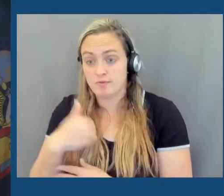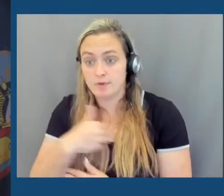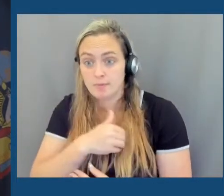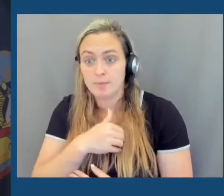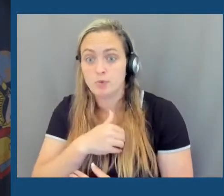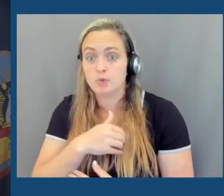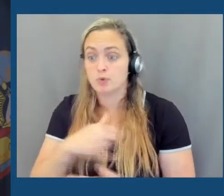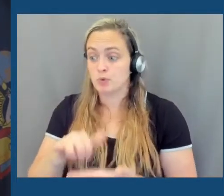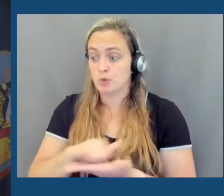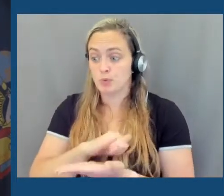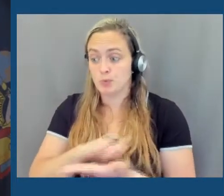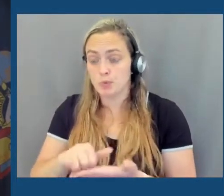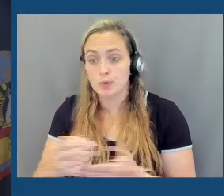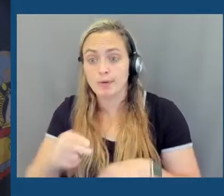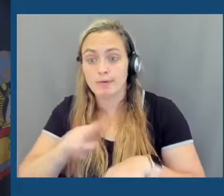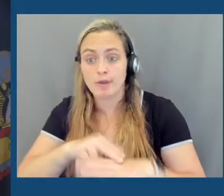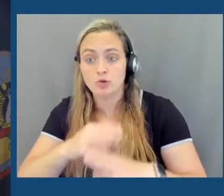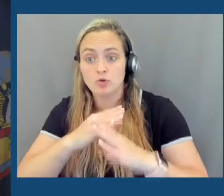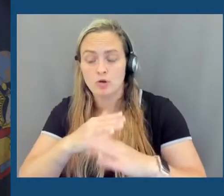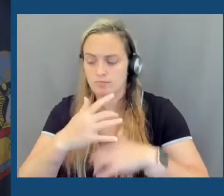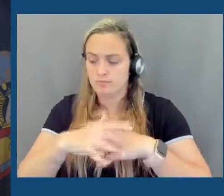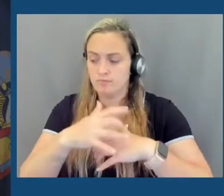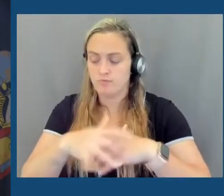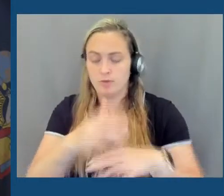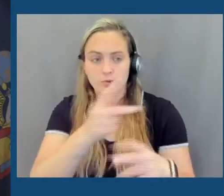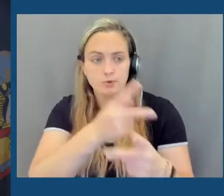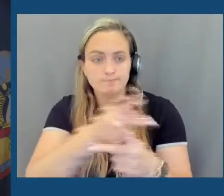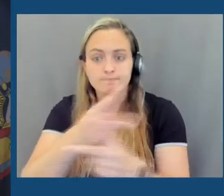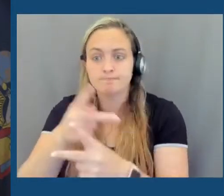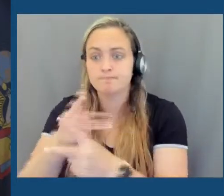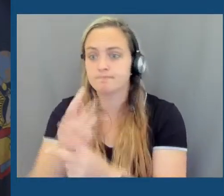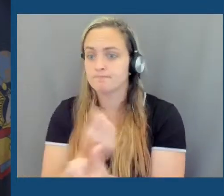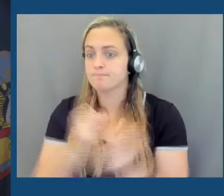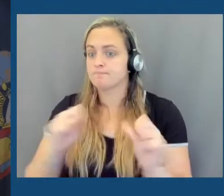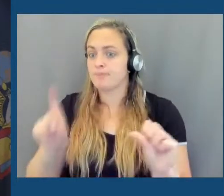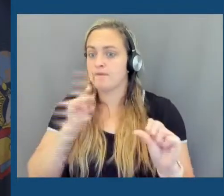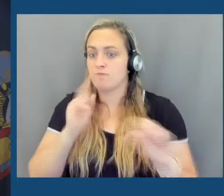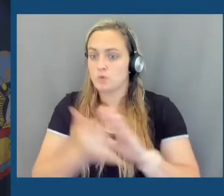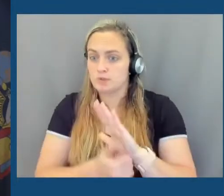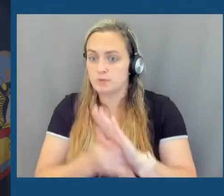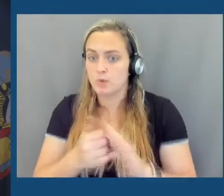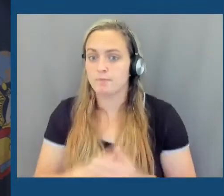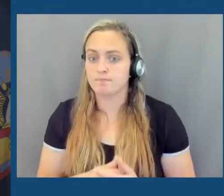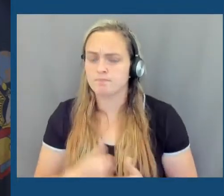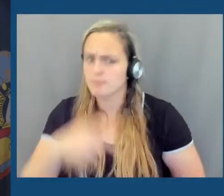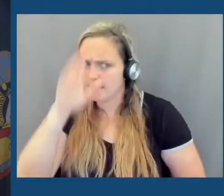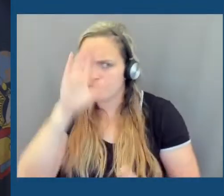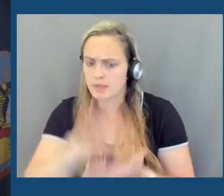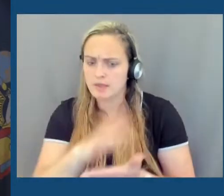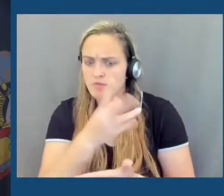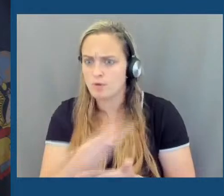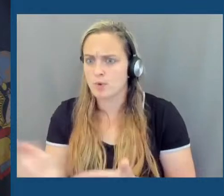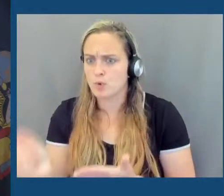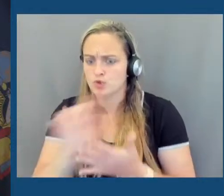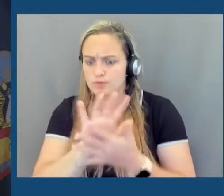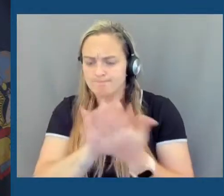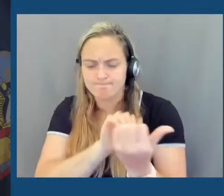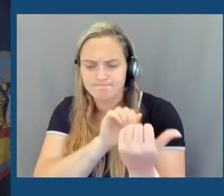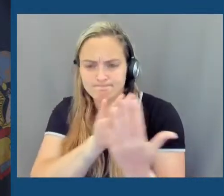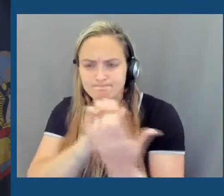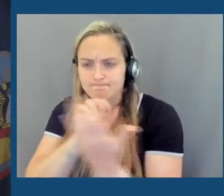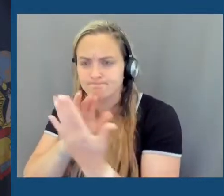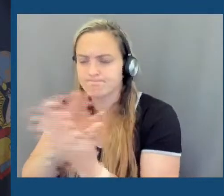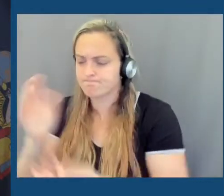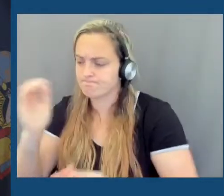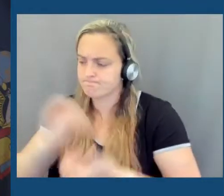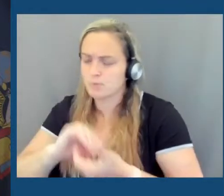National Guard available to help patrol the subways. I believe that our multi-pronged approach in partnership with the